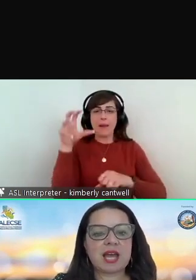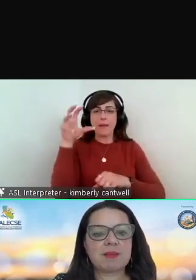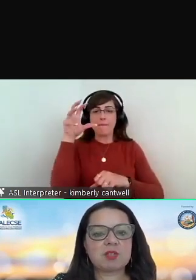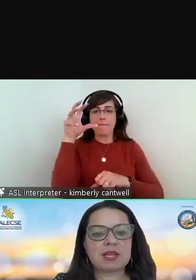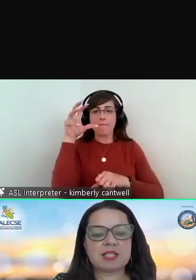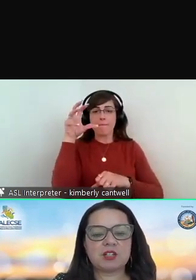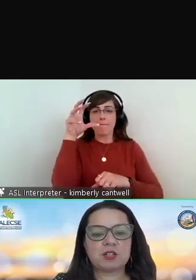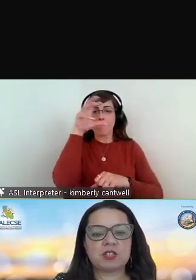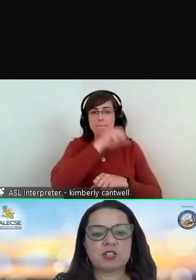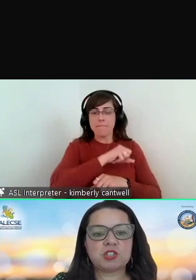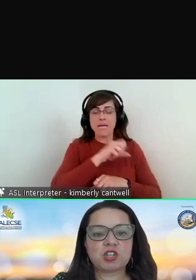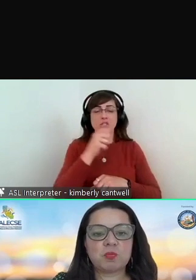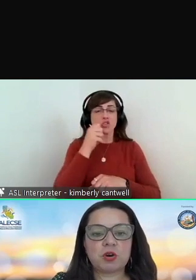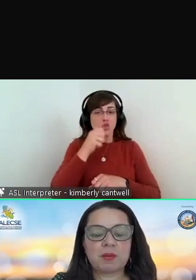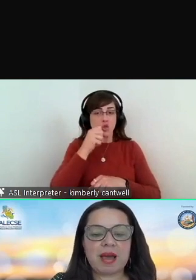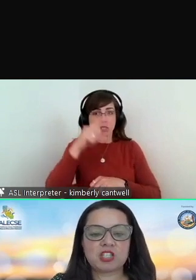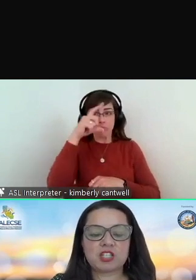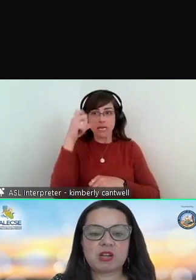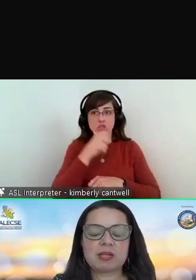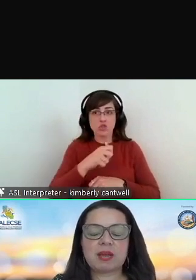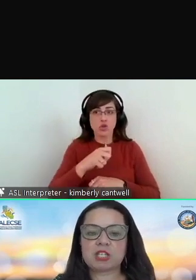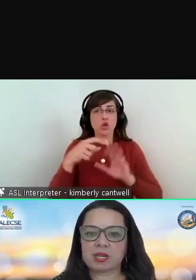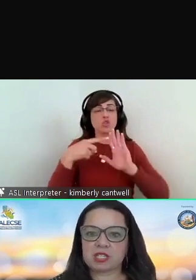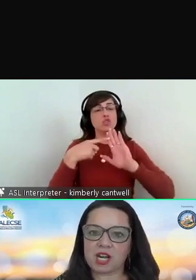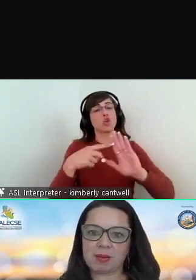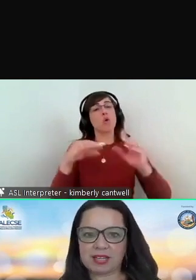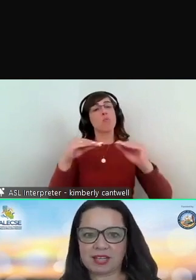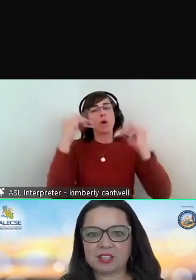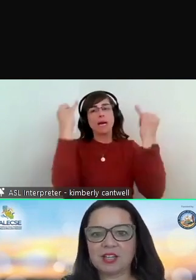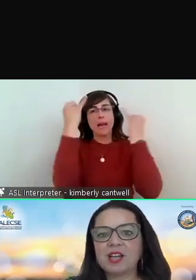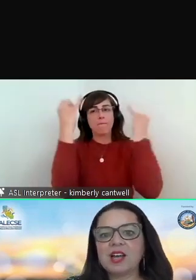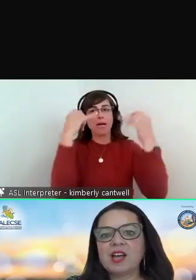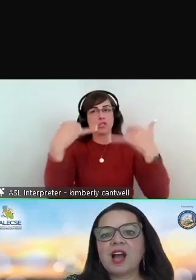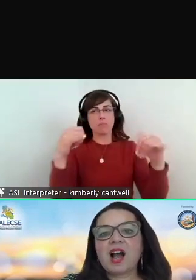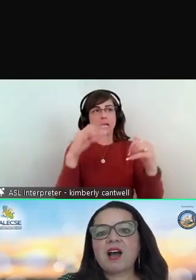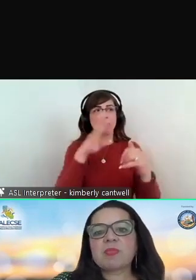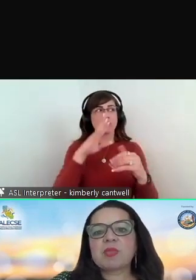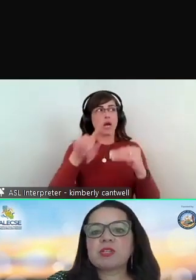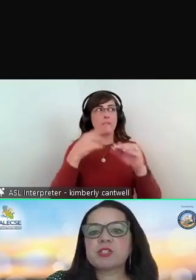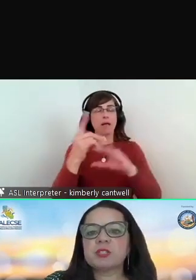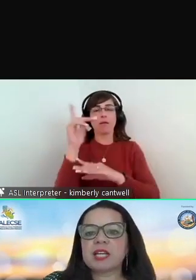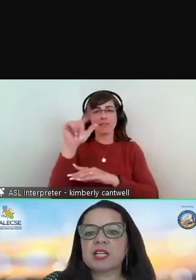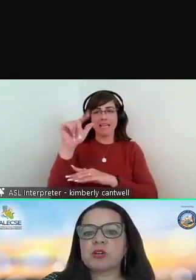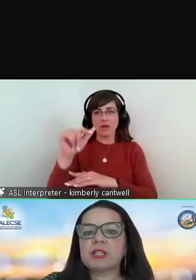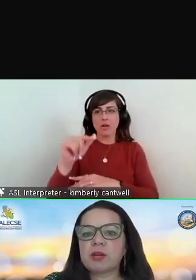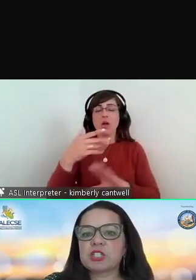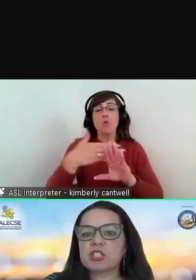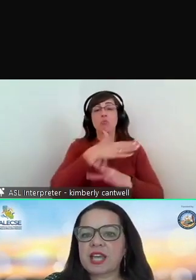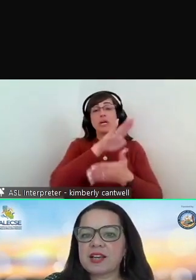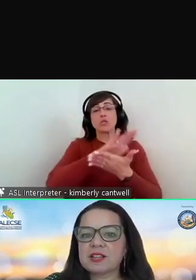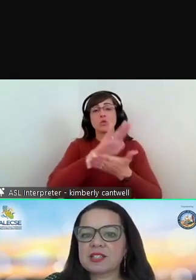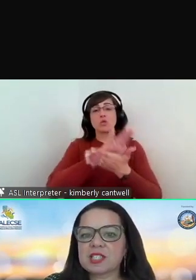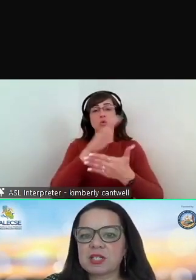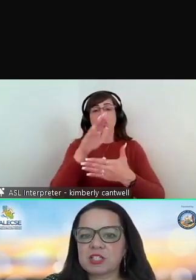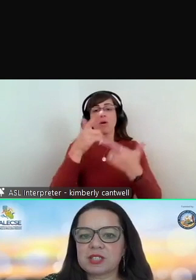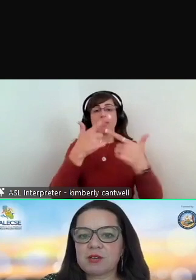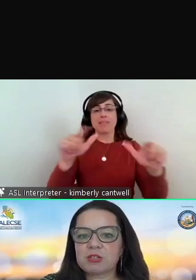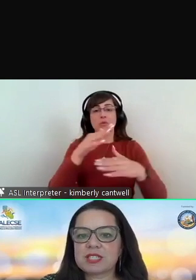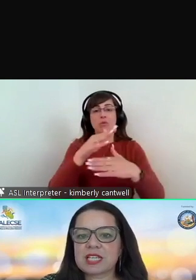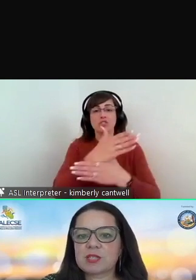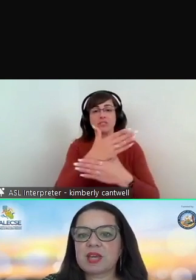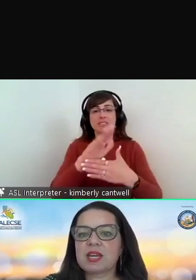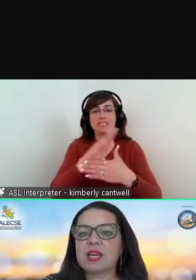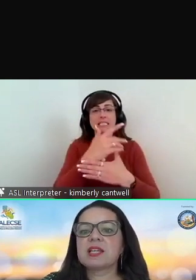at times, because girls do show more imaginary play, which I'm going to talk about later. The preschool language scales, a speech and